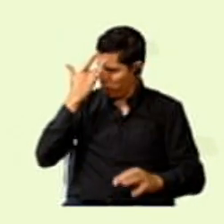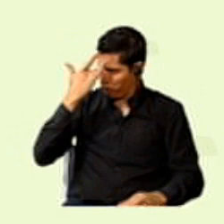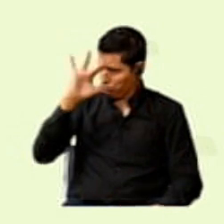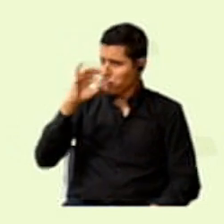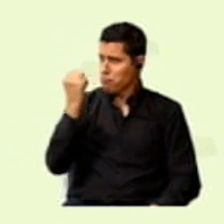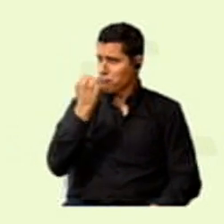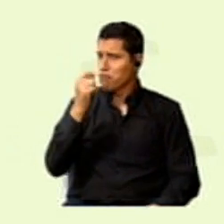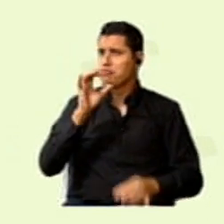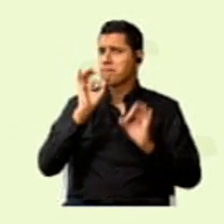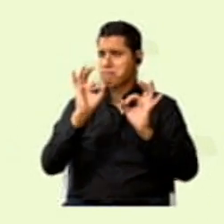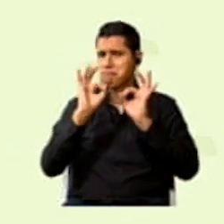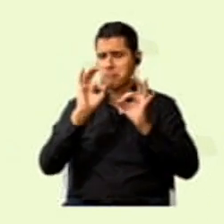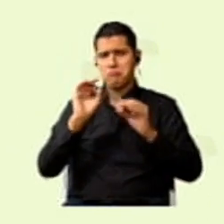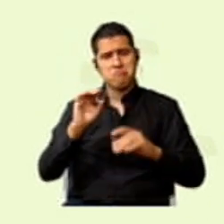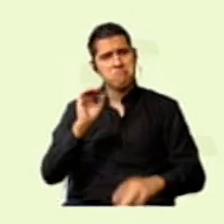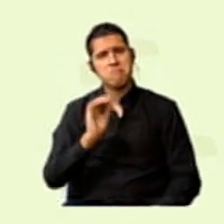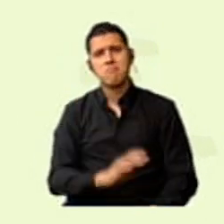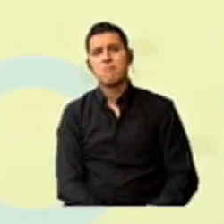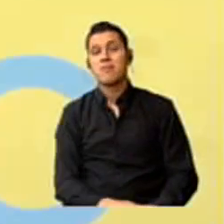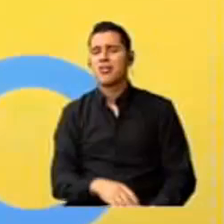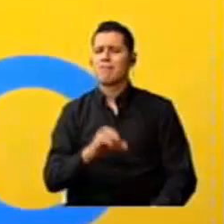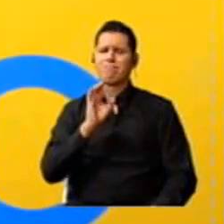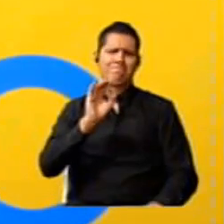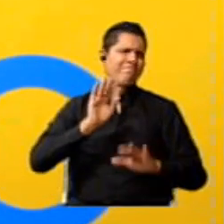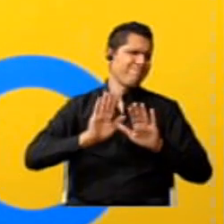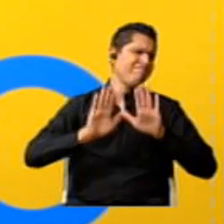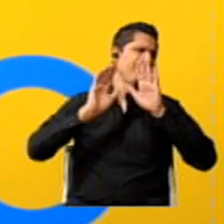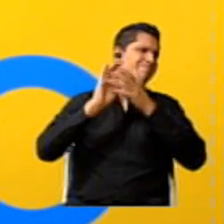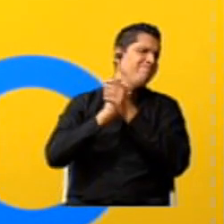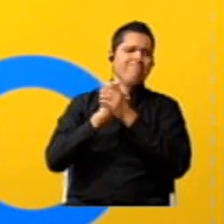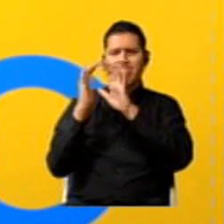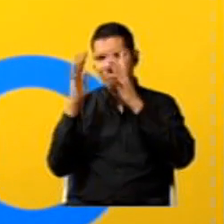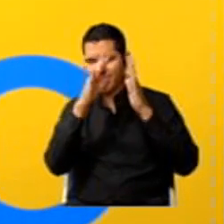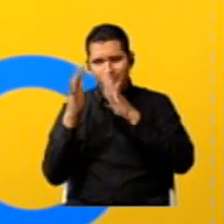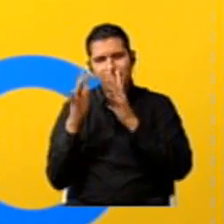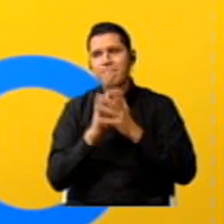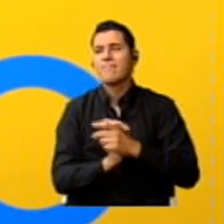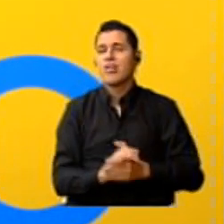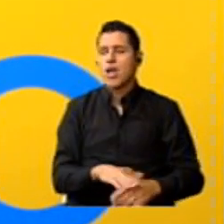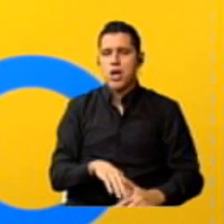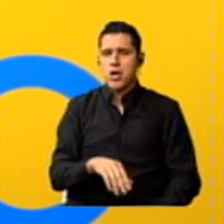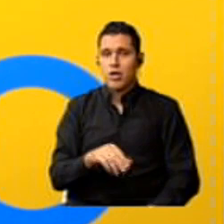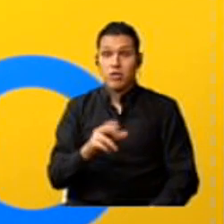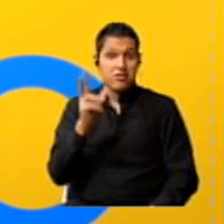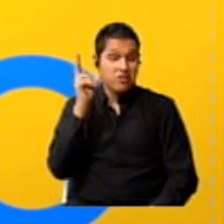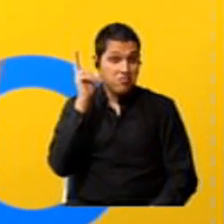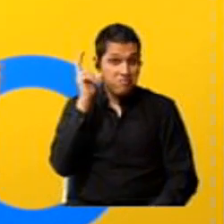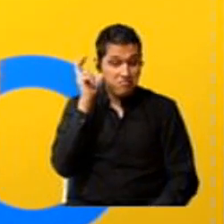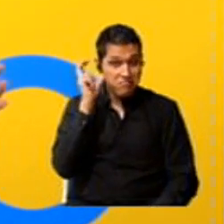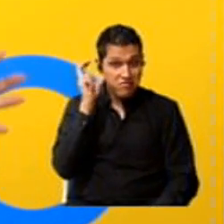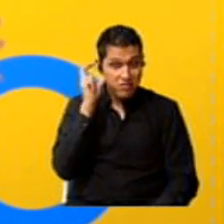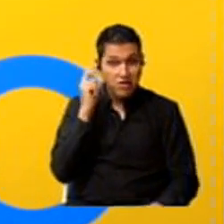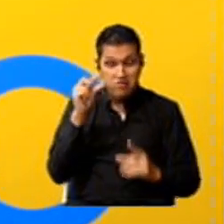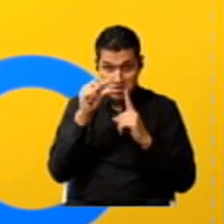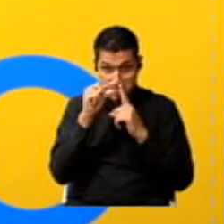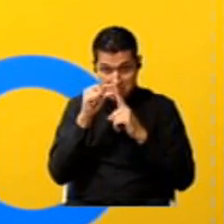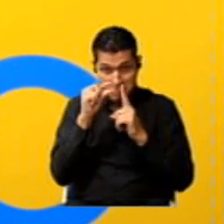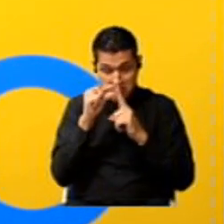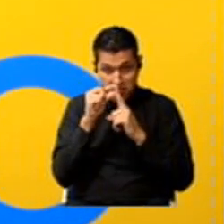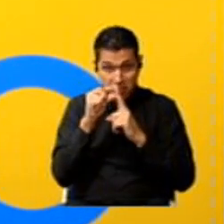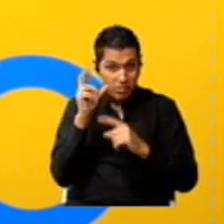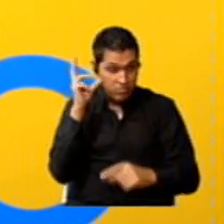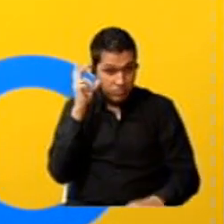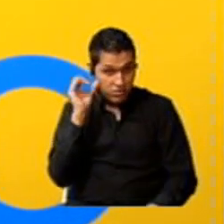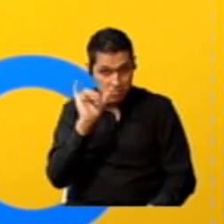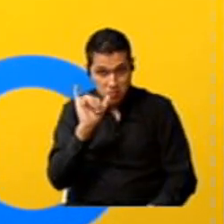Good work. Very good. Did you listen the word and